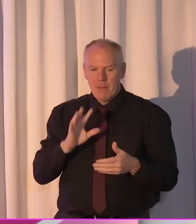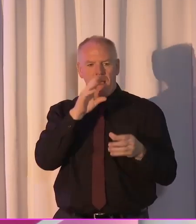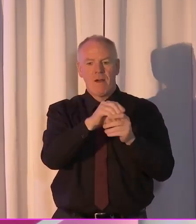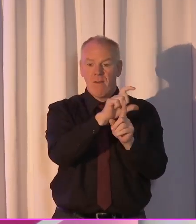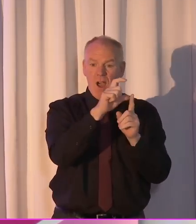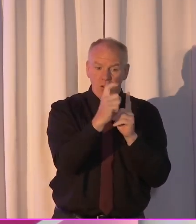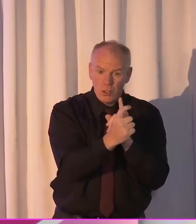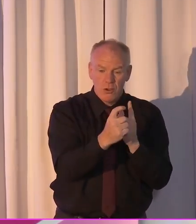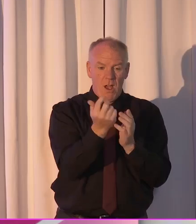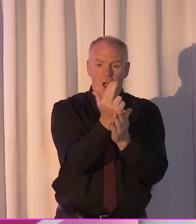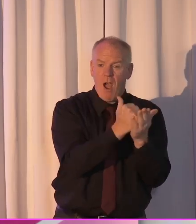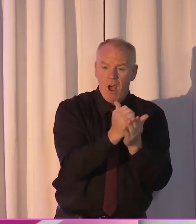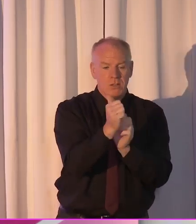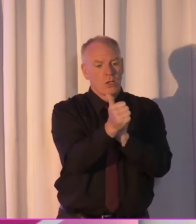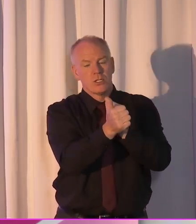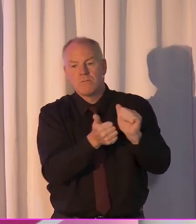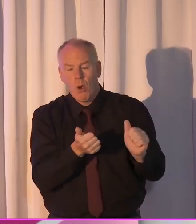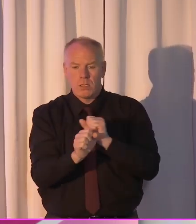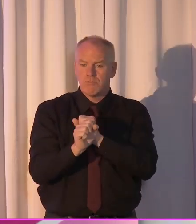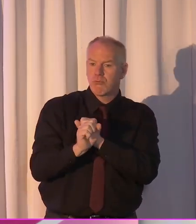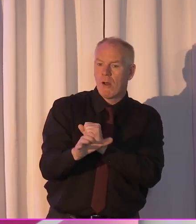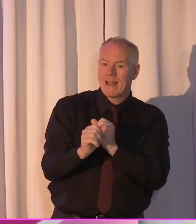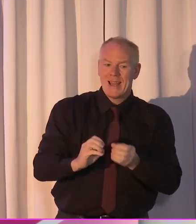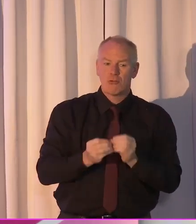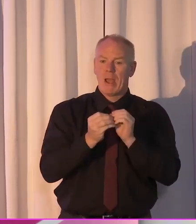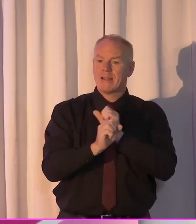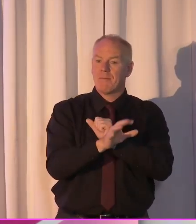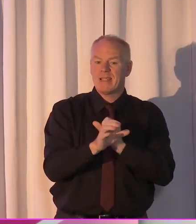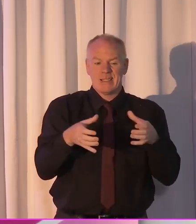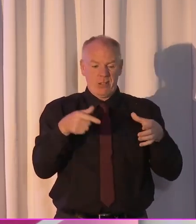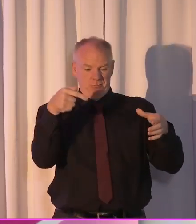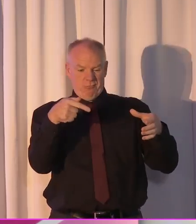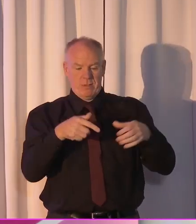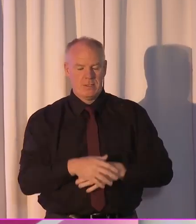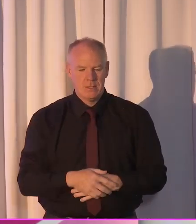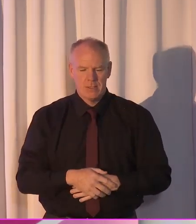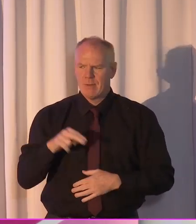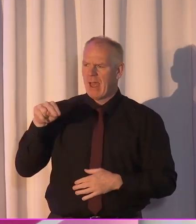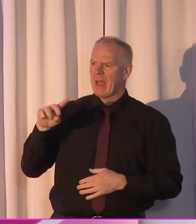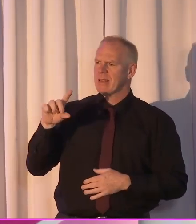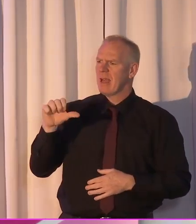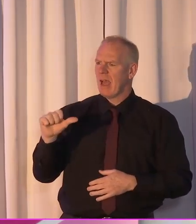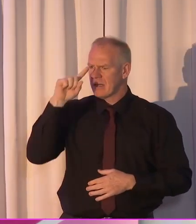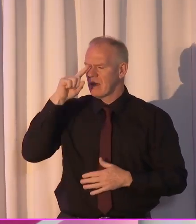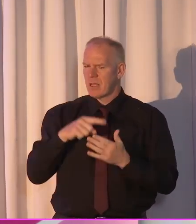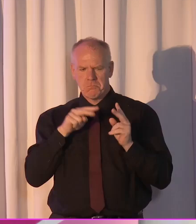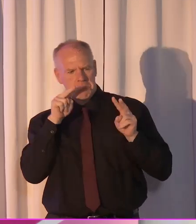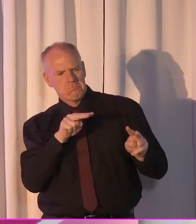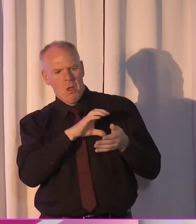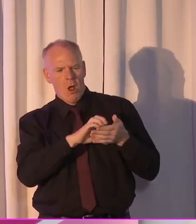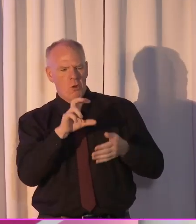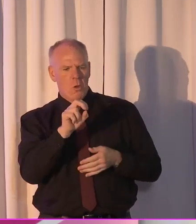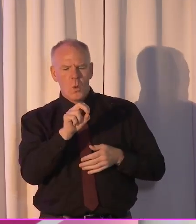arts, culture, sport, broadcasting and the creative media sector. The NDA's choice of Article 30